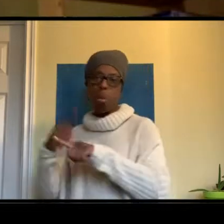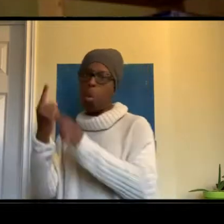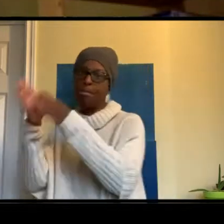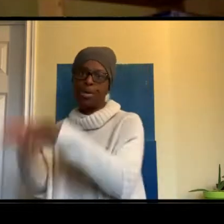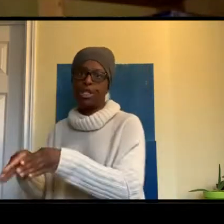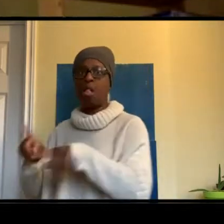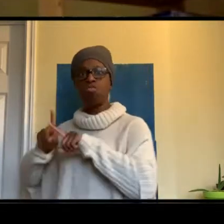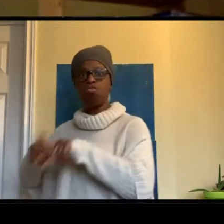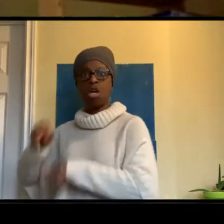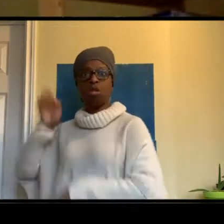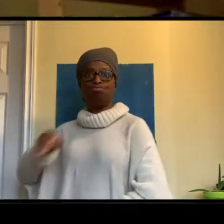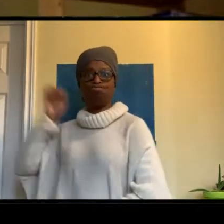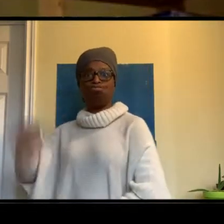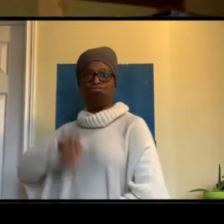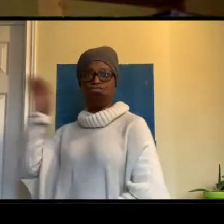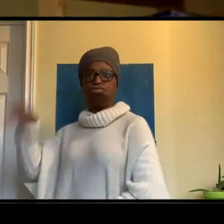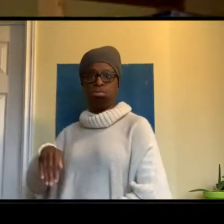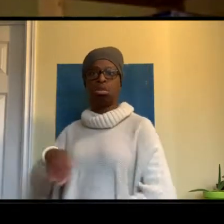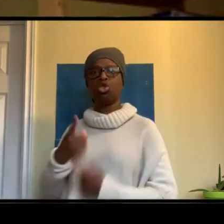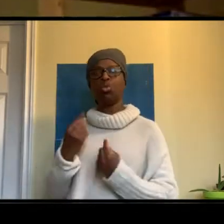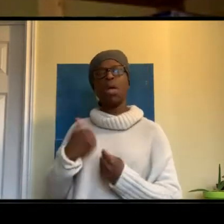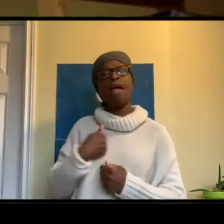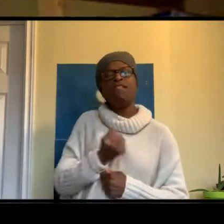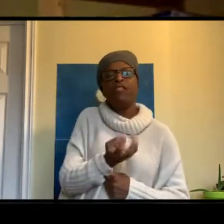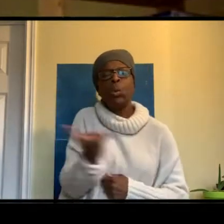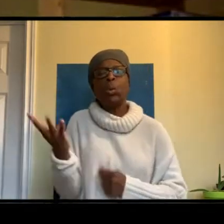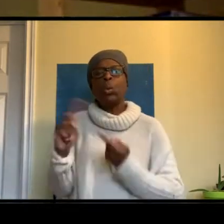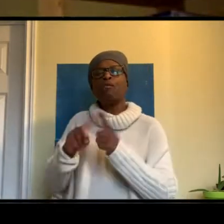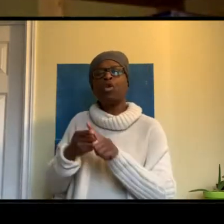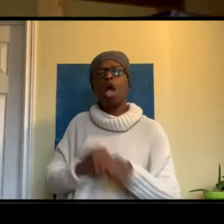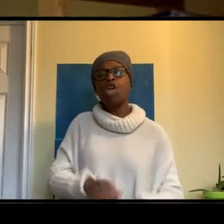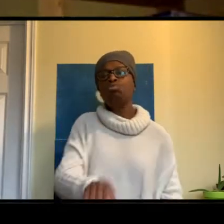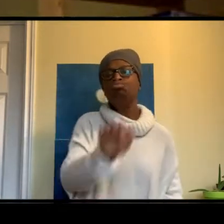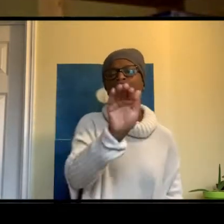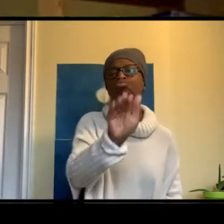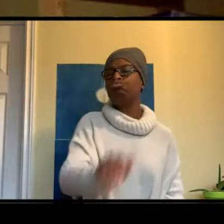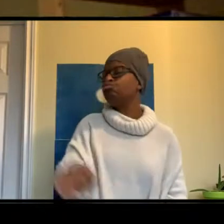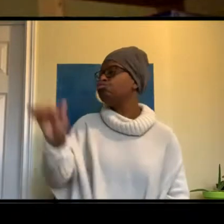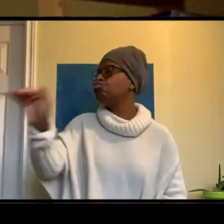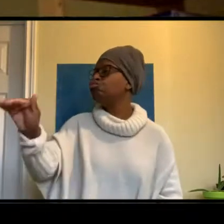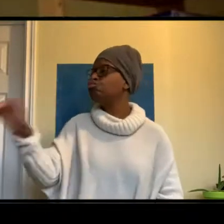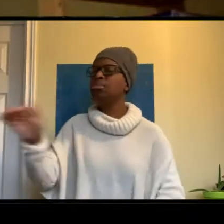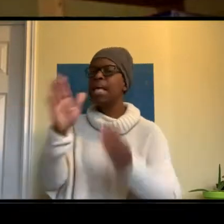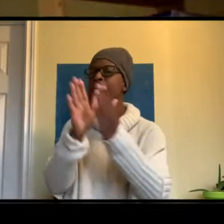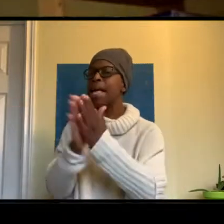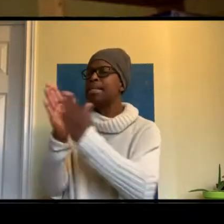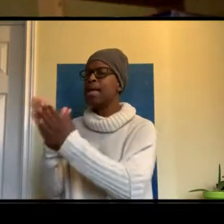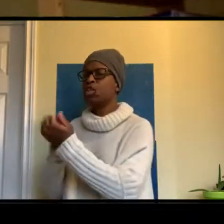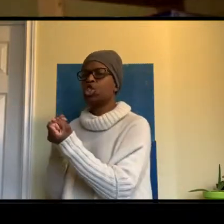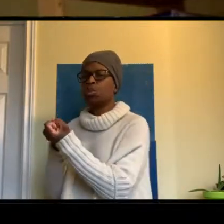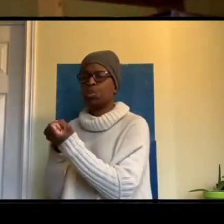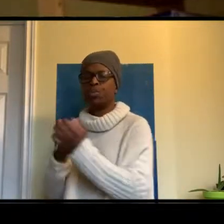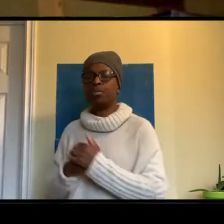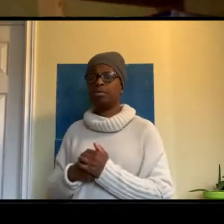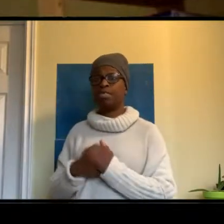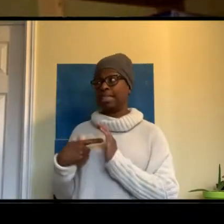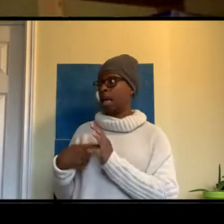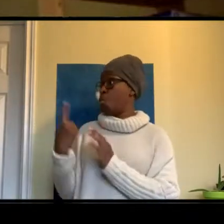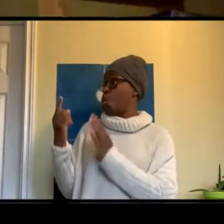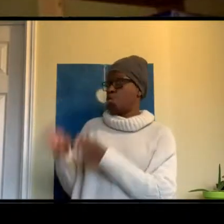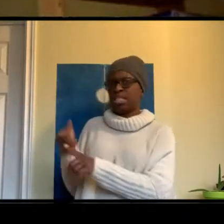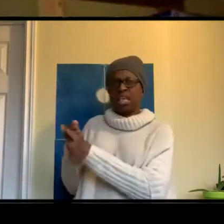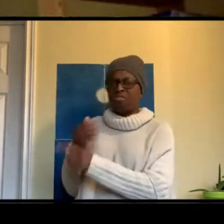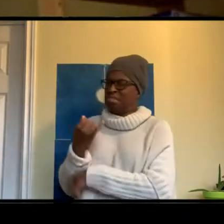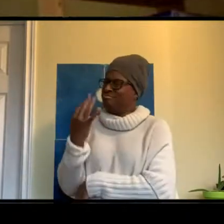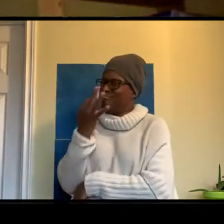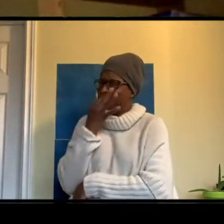the ideas off and that you do the brainstorming with and that sort of thing. And then you get the other buddy, whether it's your mom, like you and I have both done in the